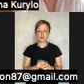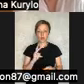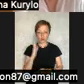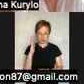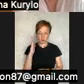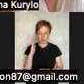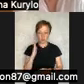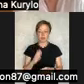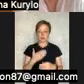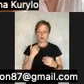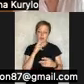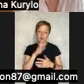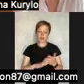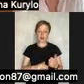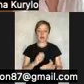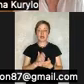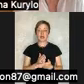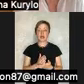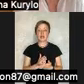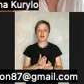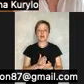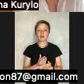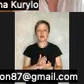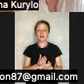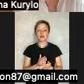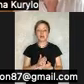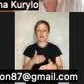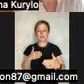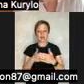and raised the hand or no. No.